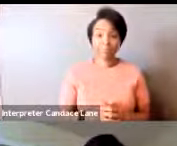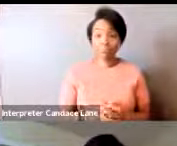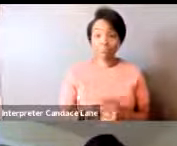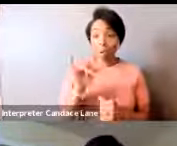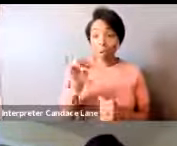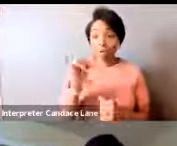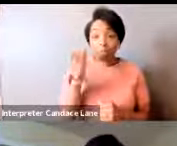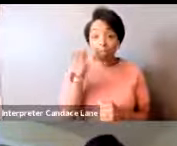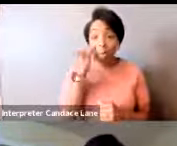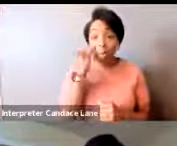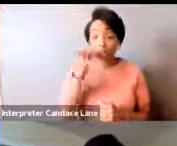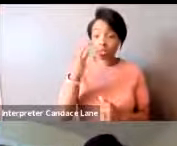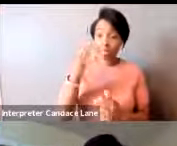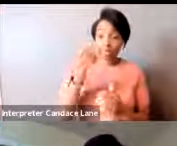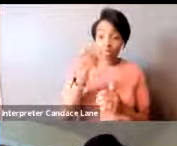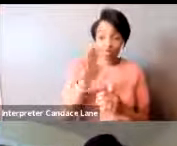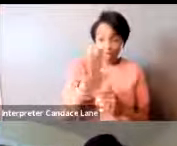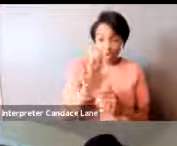pin speakers